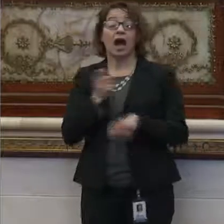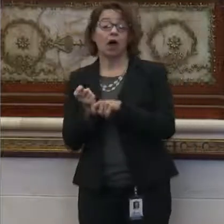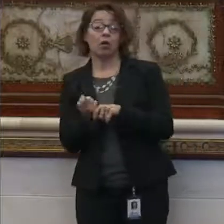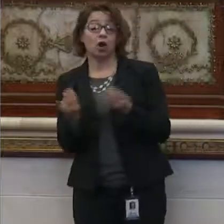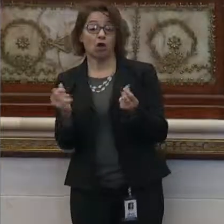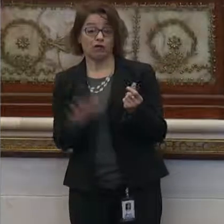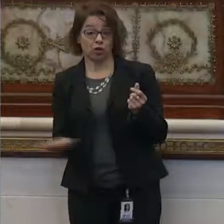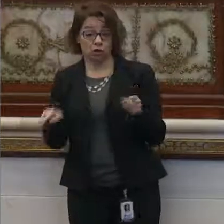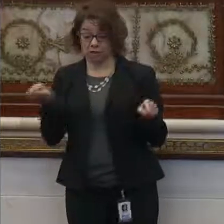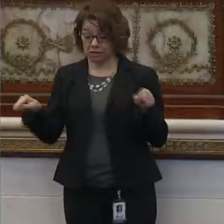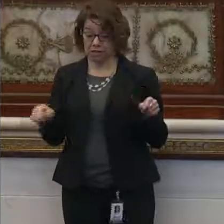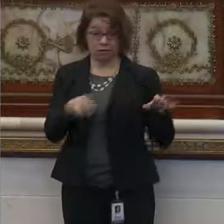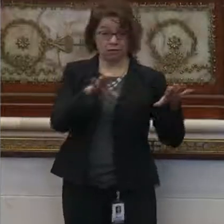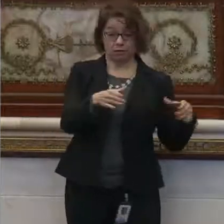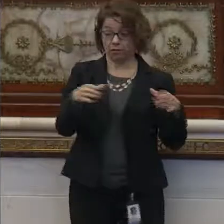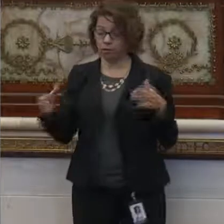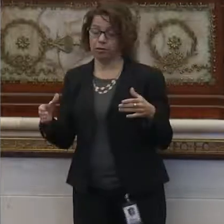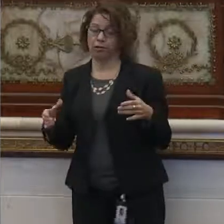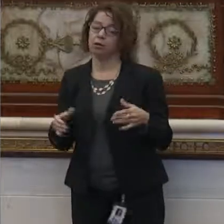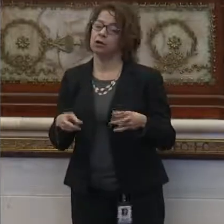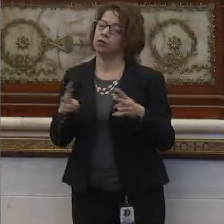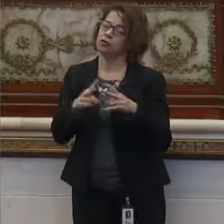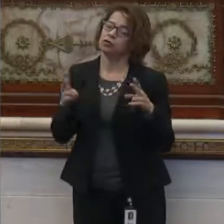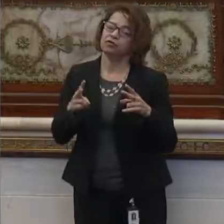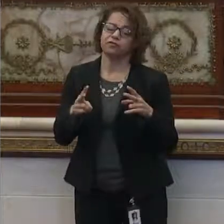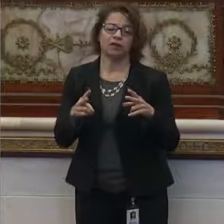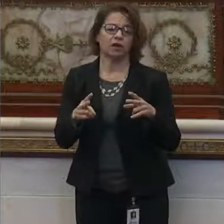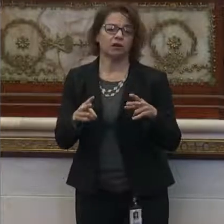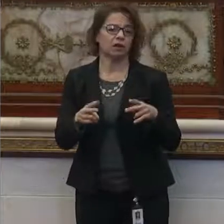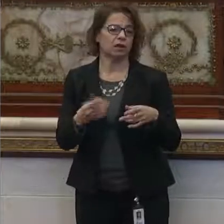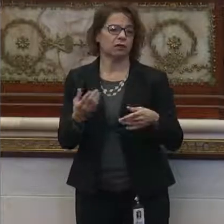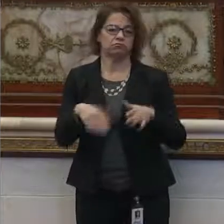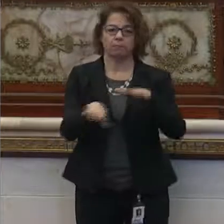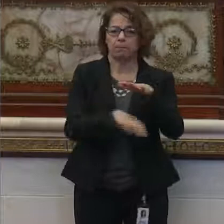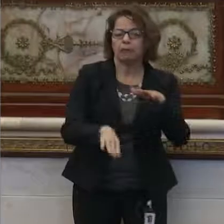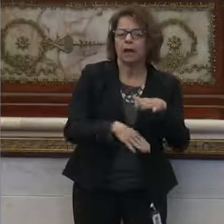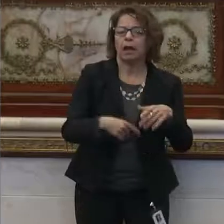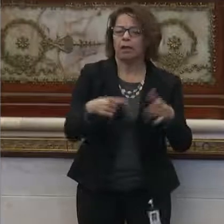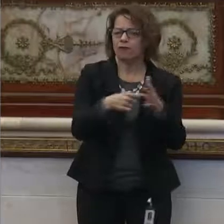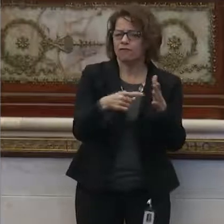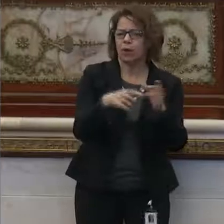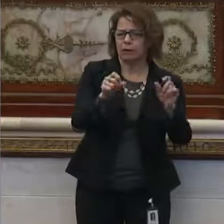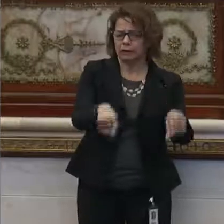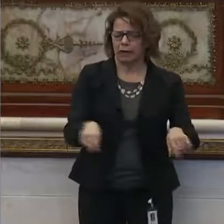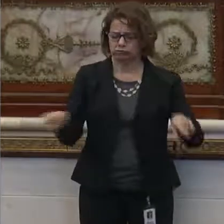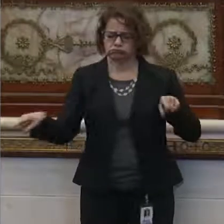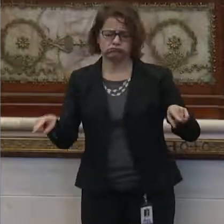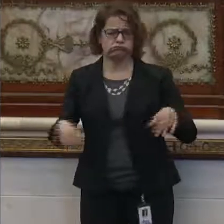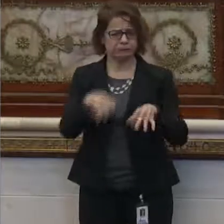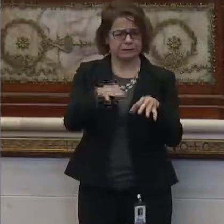in Philadelphia are extremely affordable for kids. They're free. People that have trouble, paying for